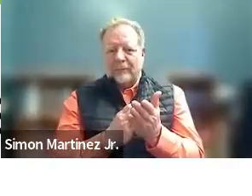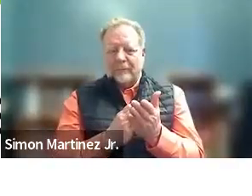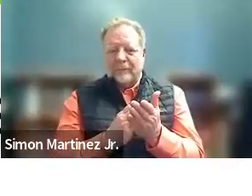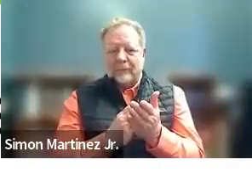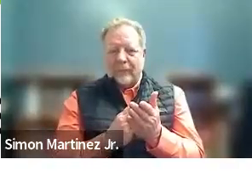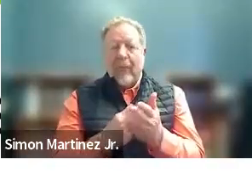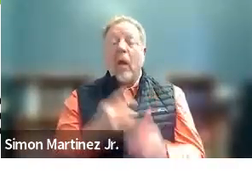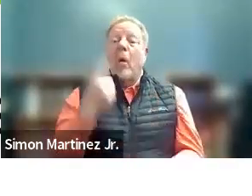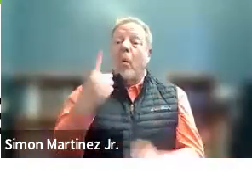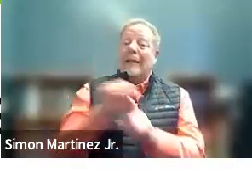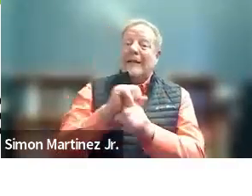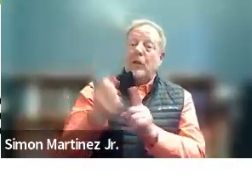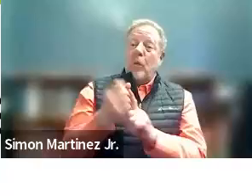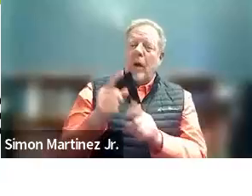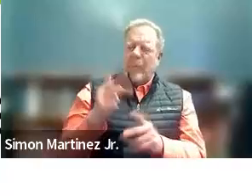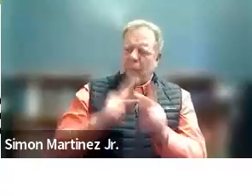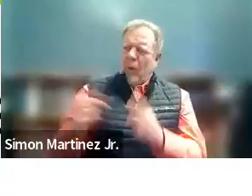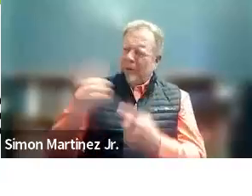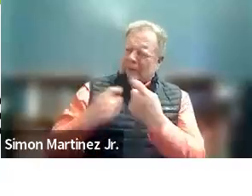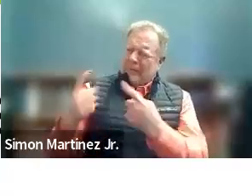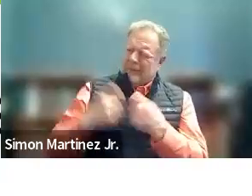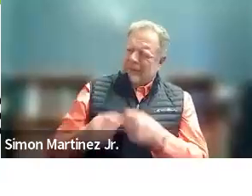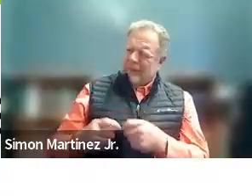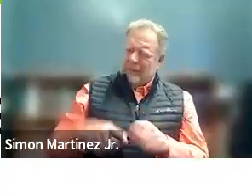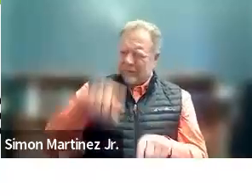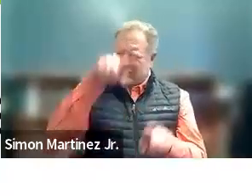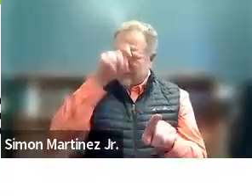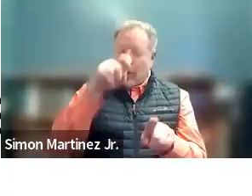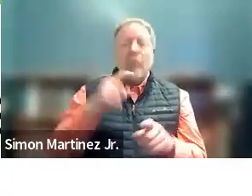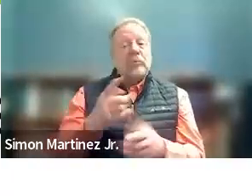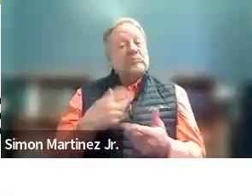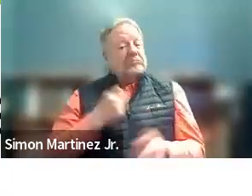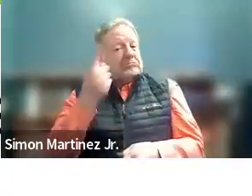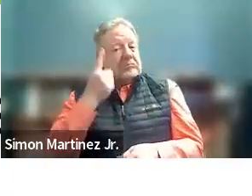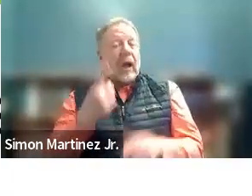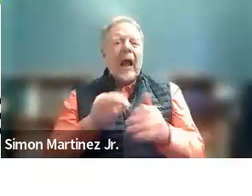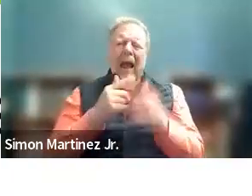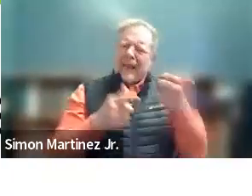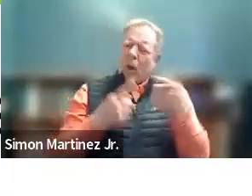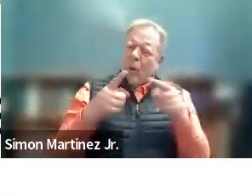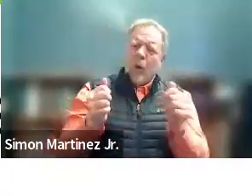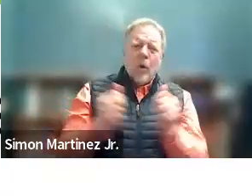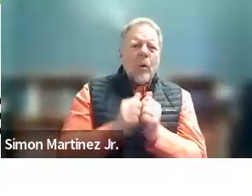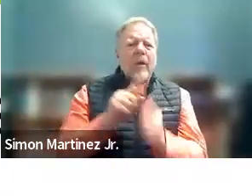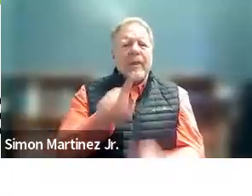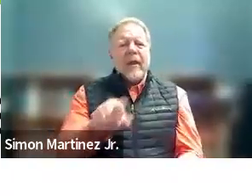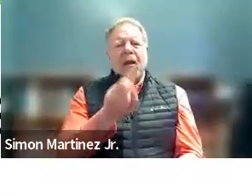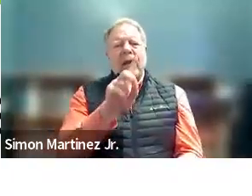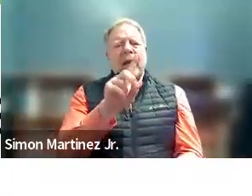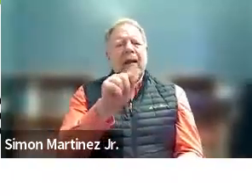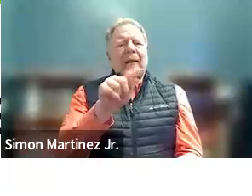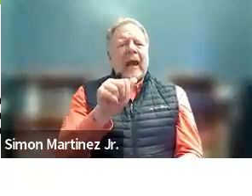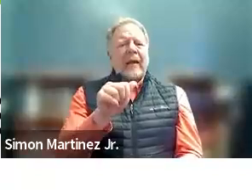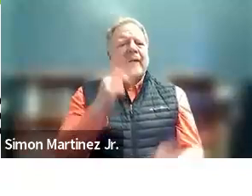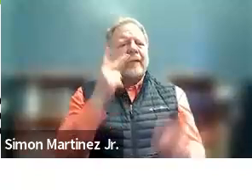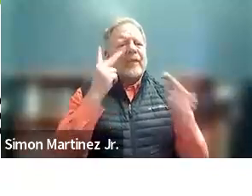One case where we get questions about this, and rightly so, is how does this work with like a date, like a chart or a graph or a